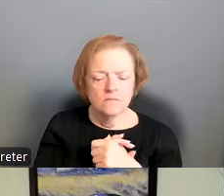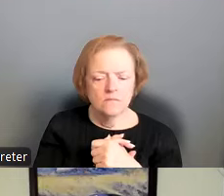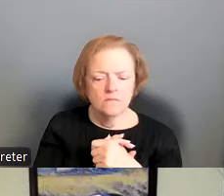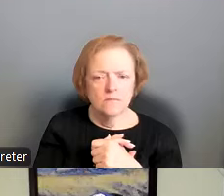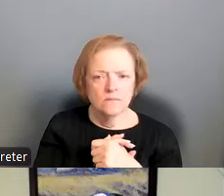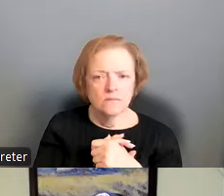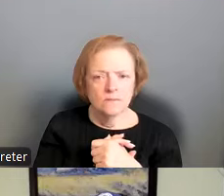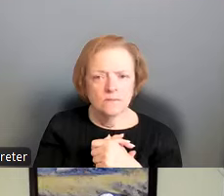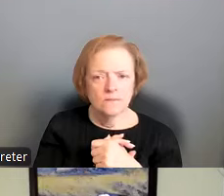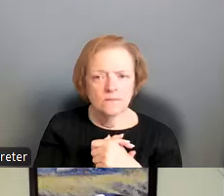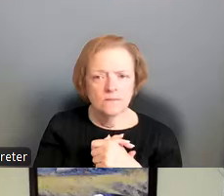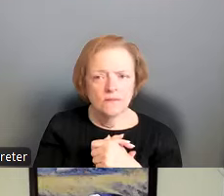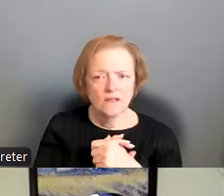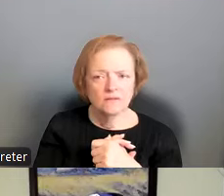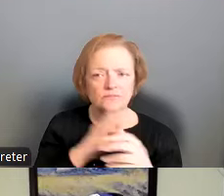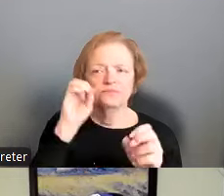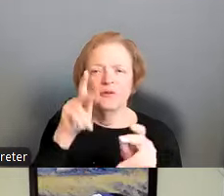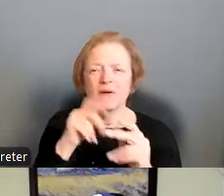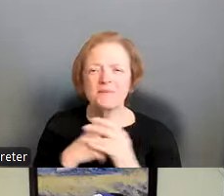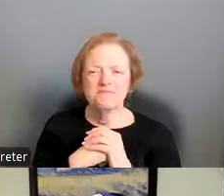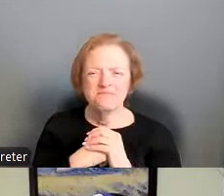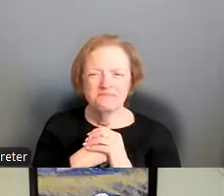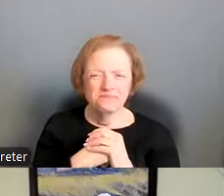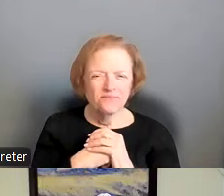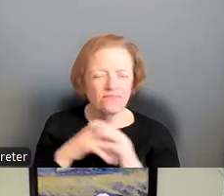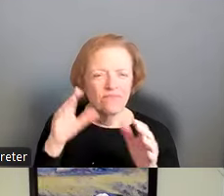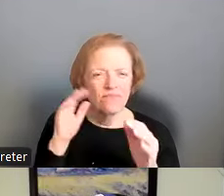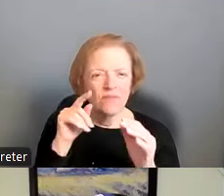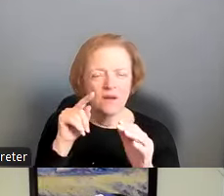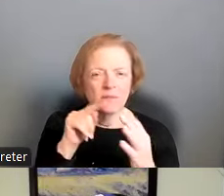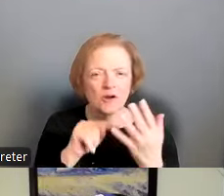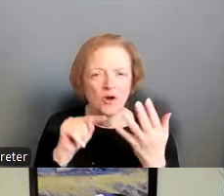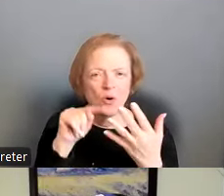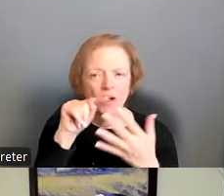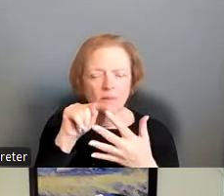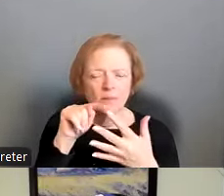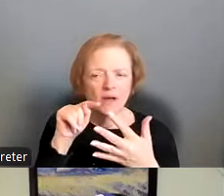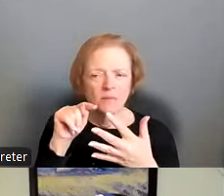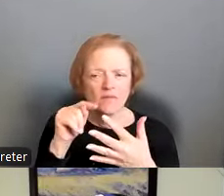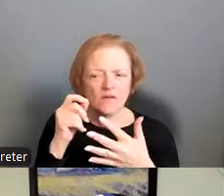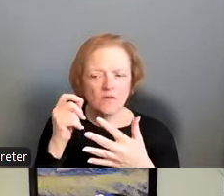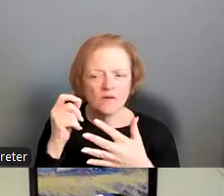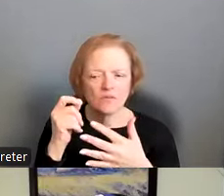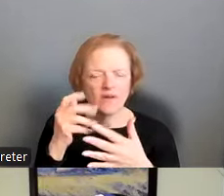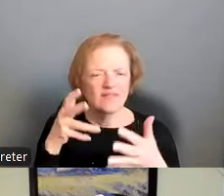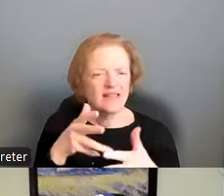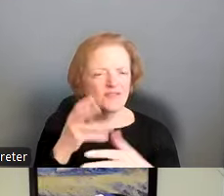Okay, I'm going to go up to a couple questions. We have about 4 minutes left.